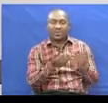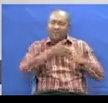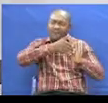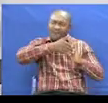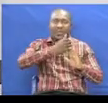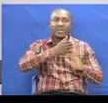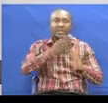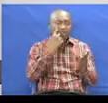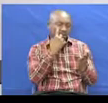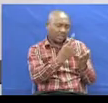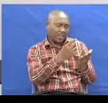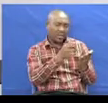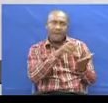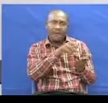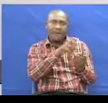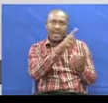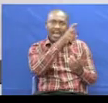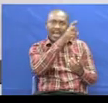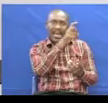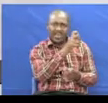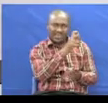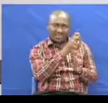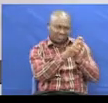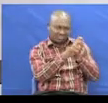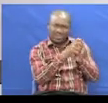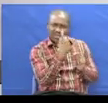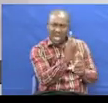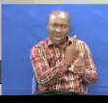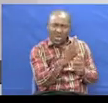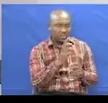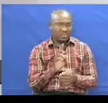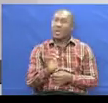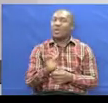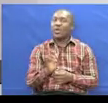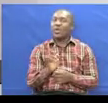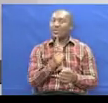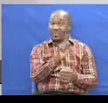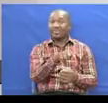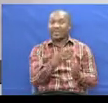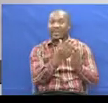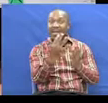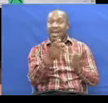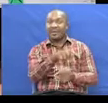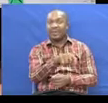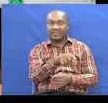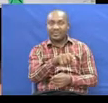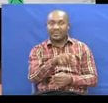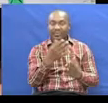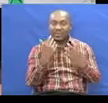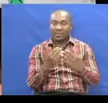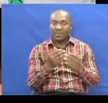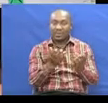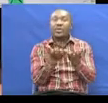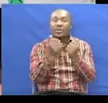a variable isolated? No. Why? Because there is another numeral. You need to remain